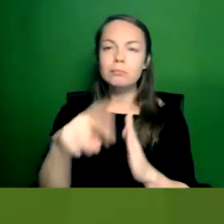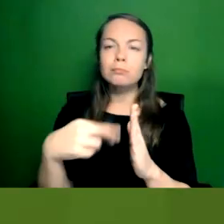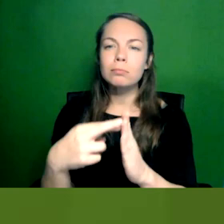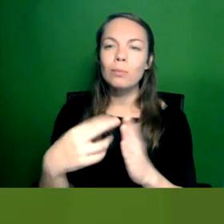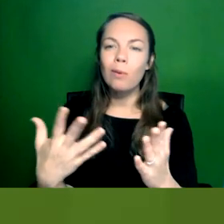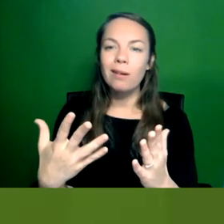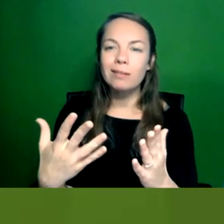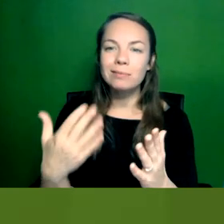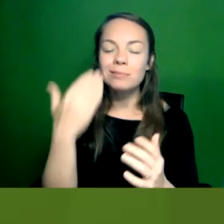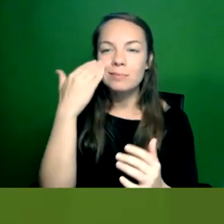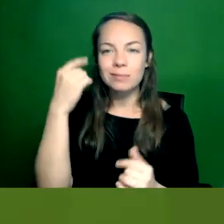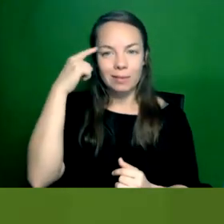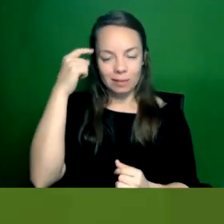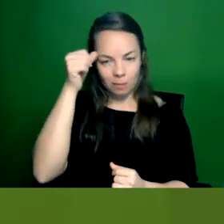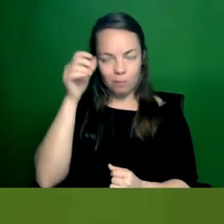as men can do,